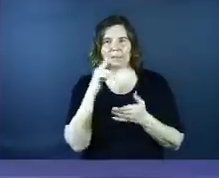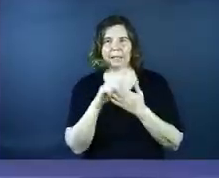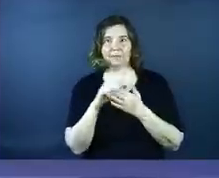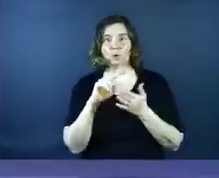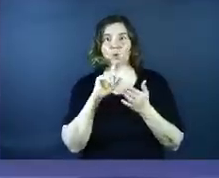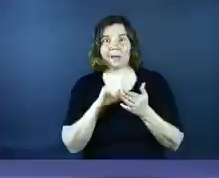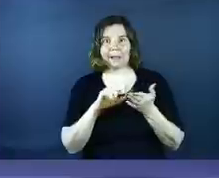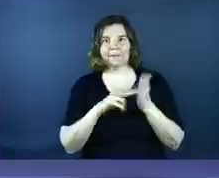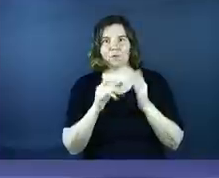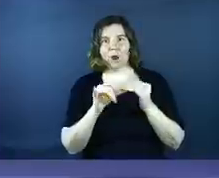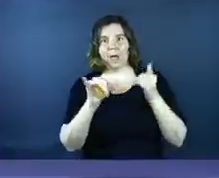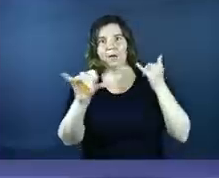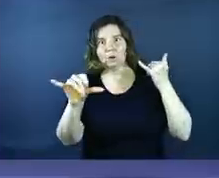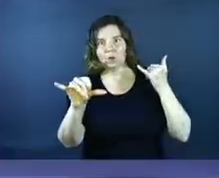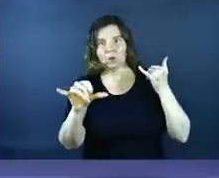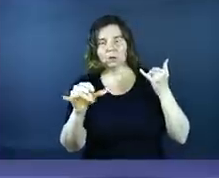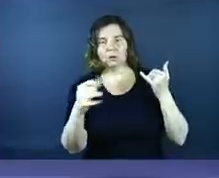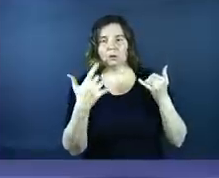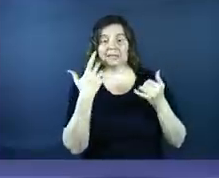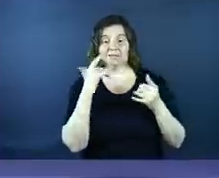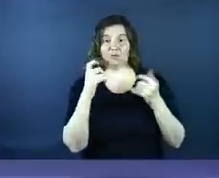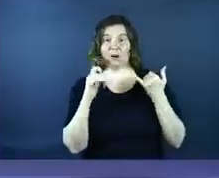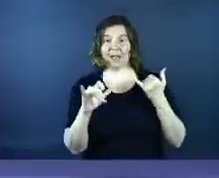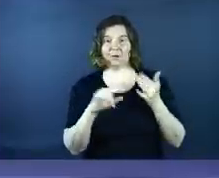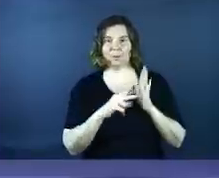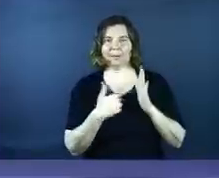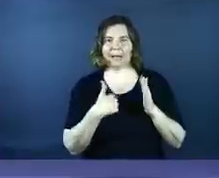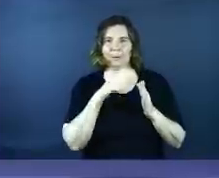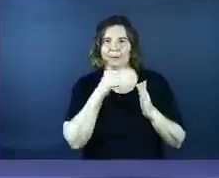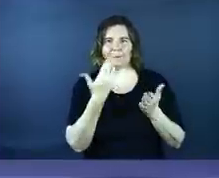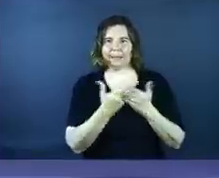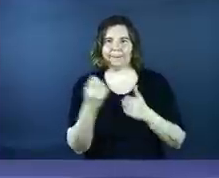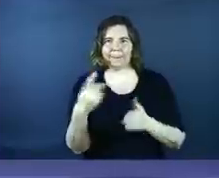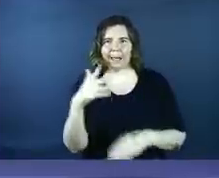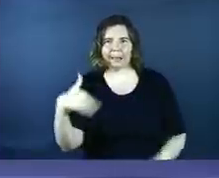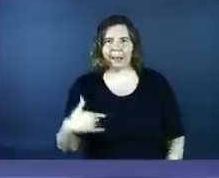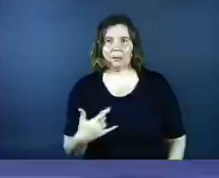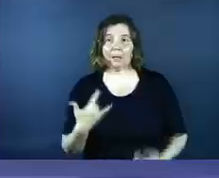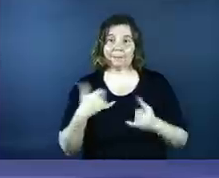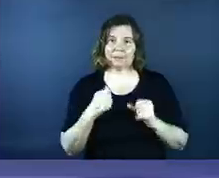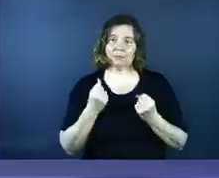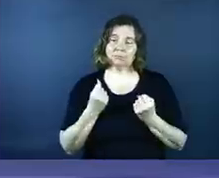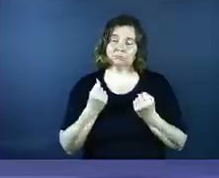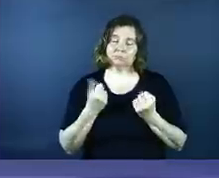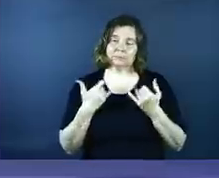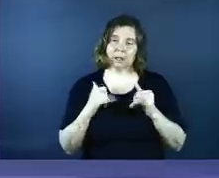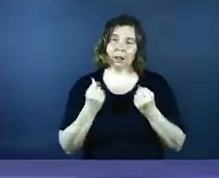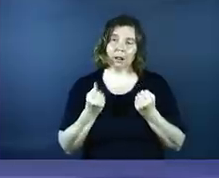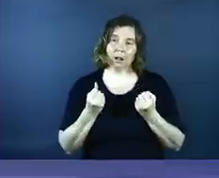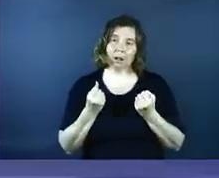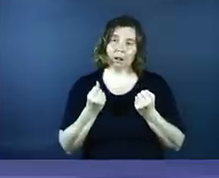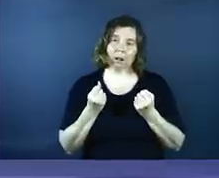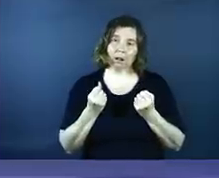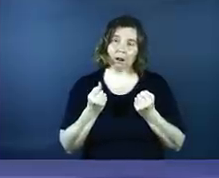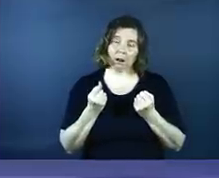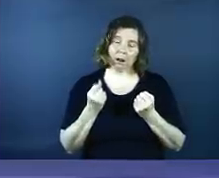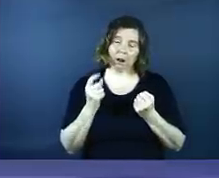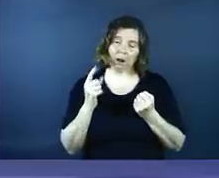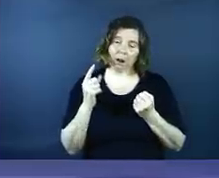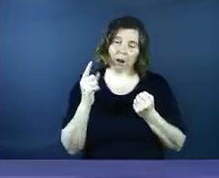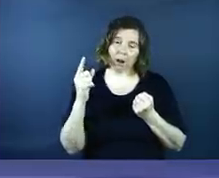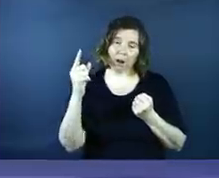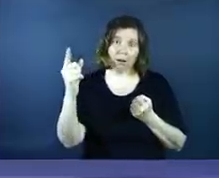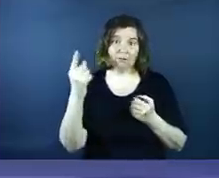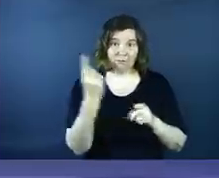you? Because if it had taken us forever to get from Oklahoma City, I would still be on the road driving from